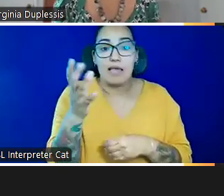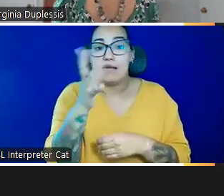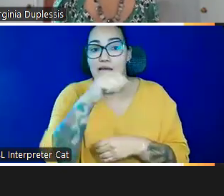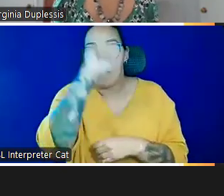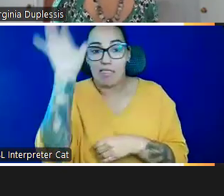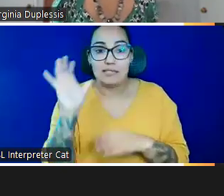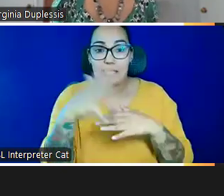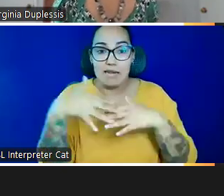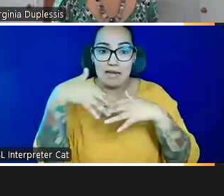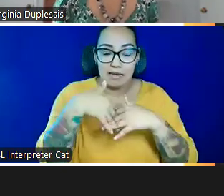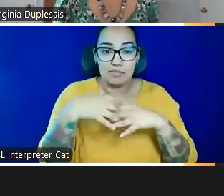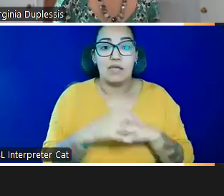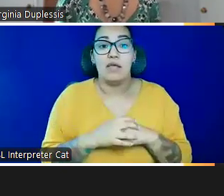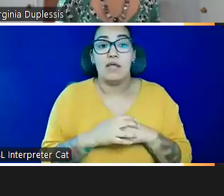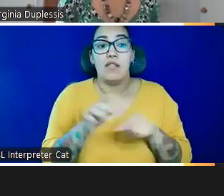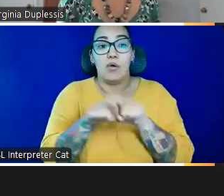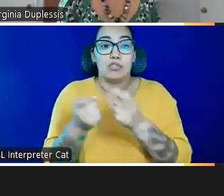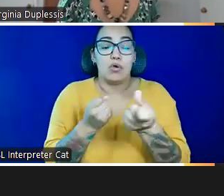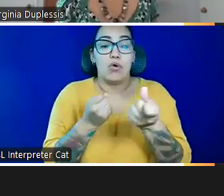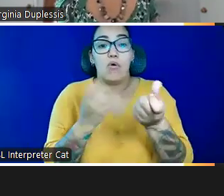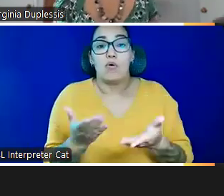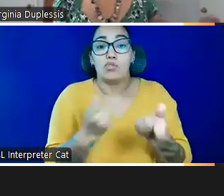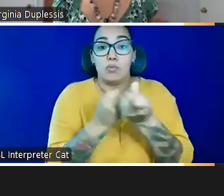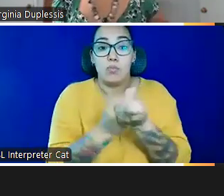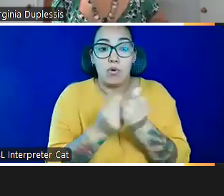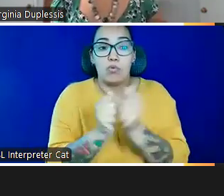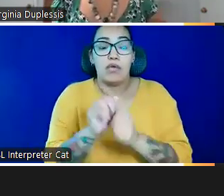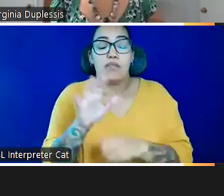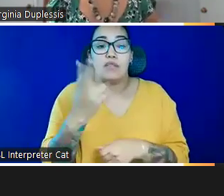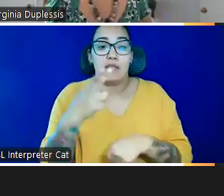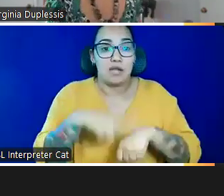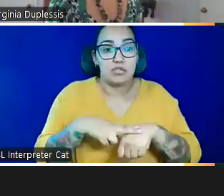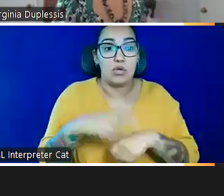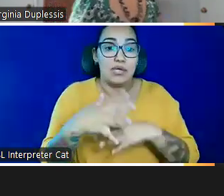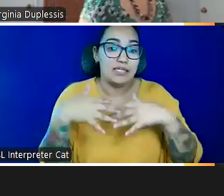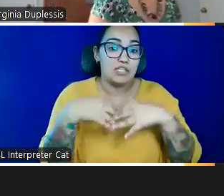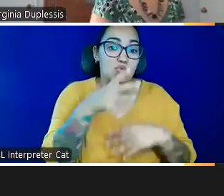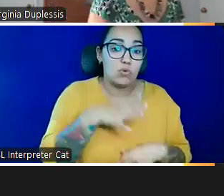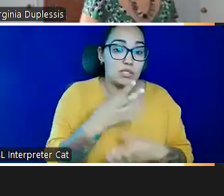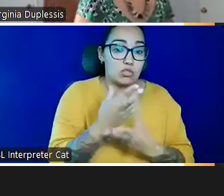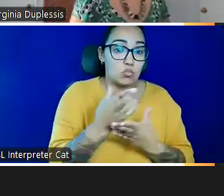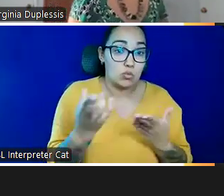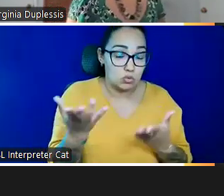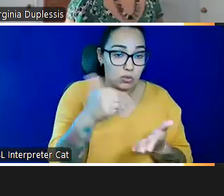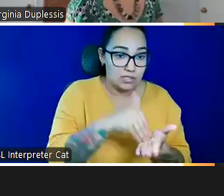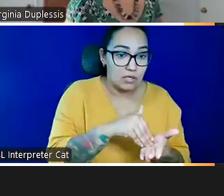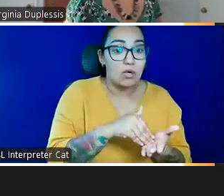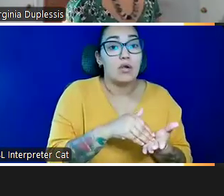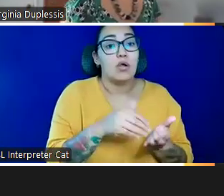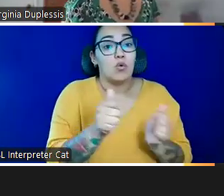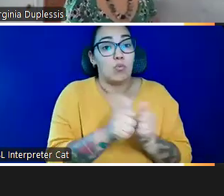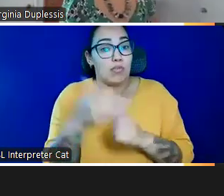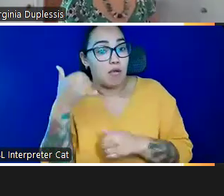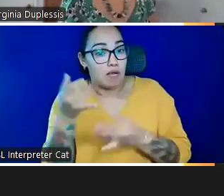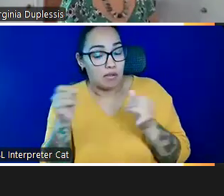also partners with the National Domestic Violence Hotline and National Indigenous Women's Resource Center. Staff at the